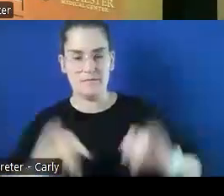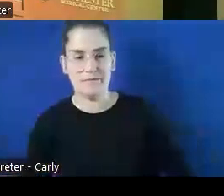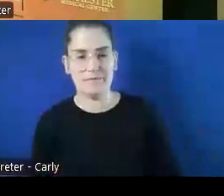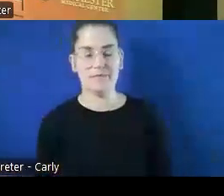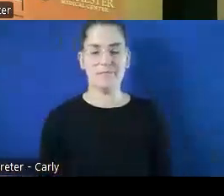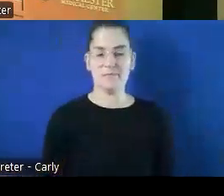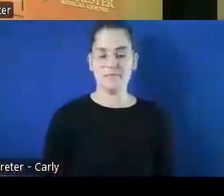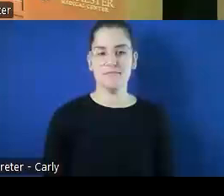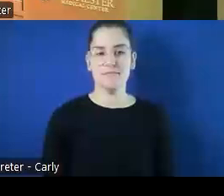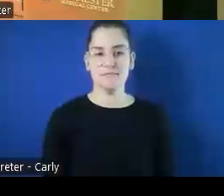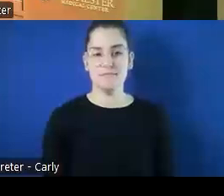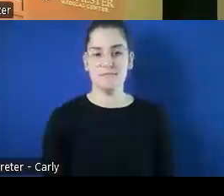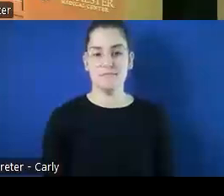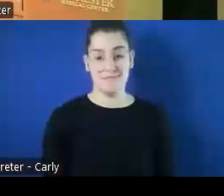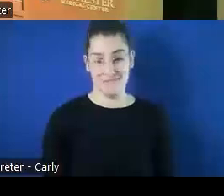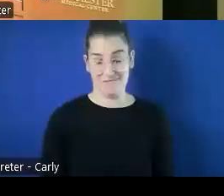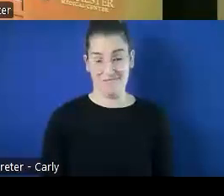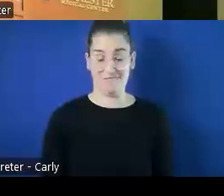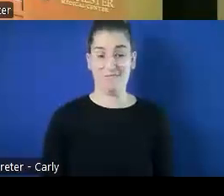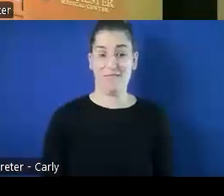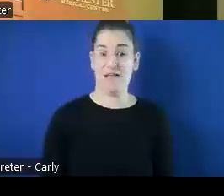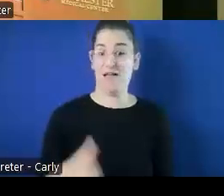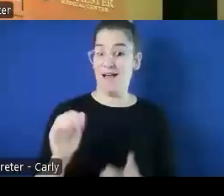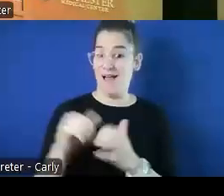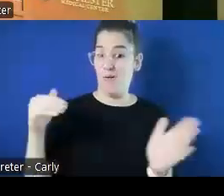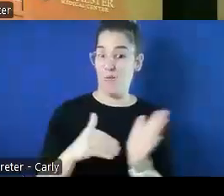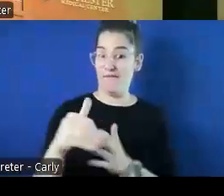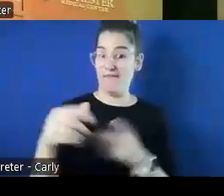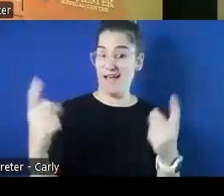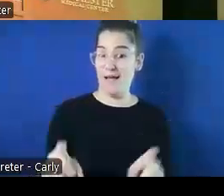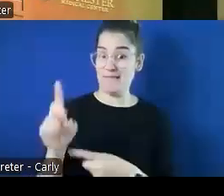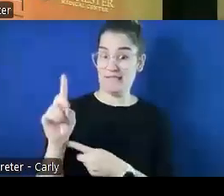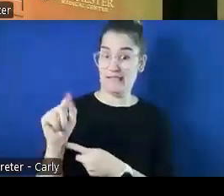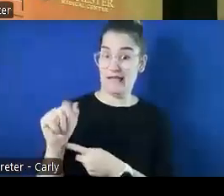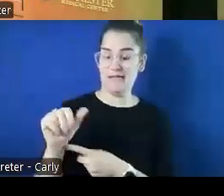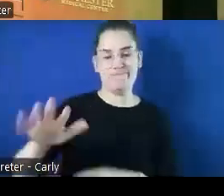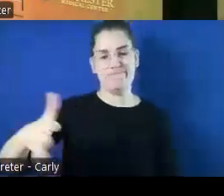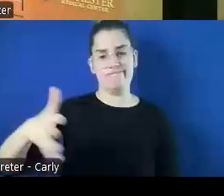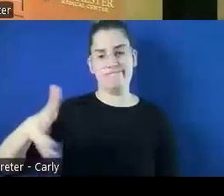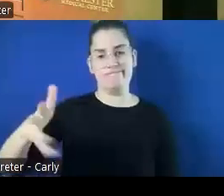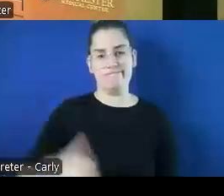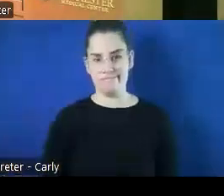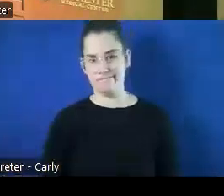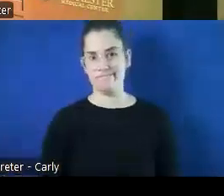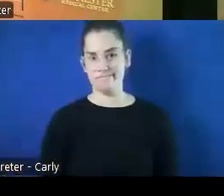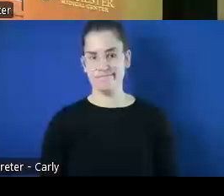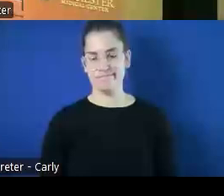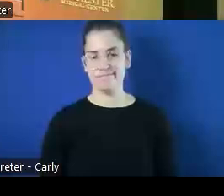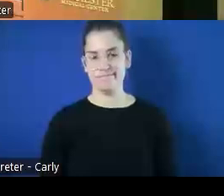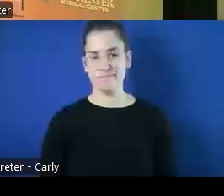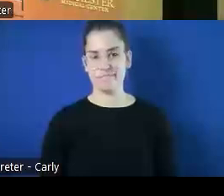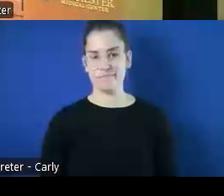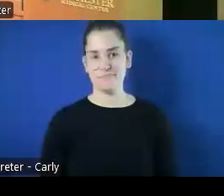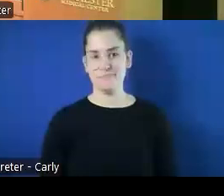And we don't have the best data on how often this happens. This is a recent review that looked at the